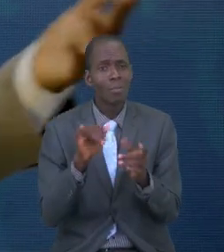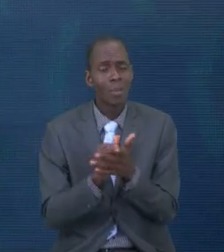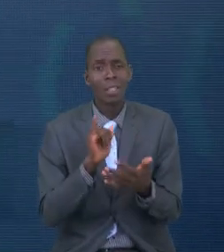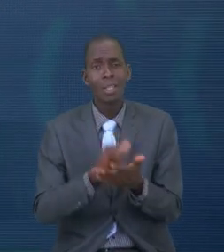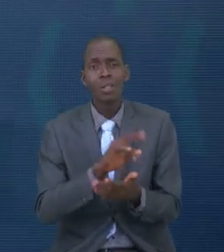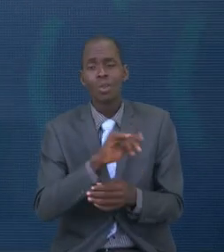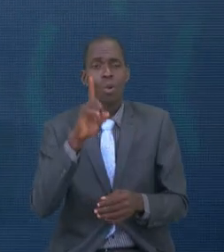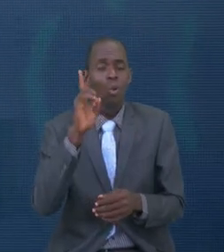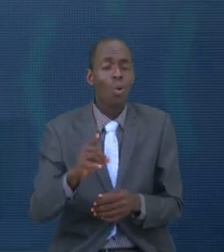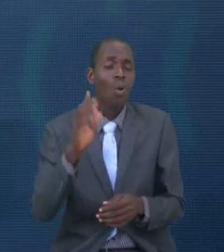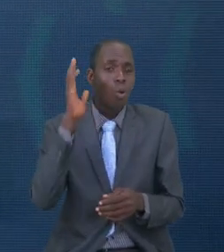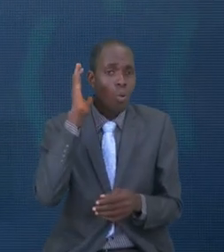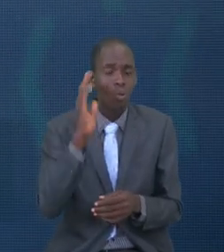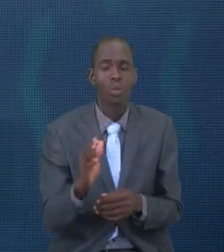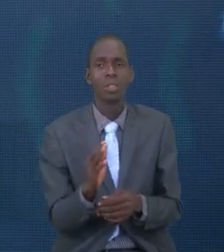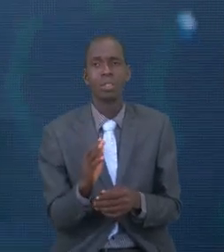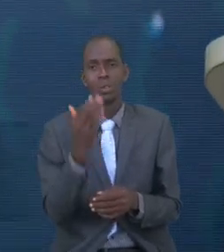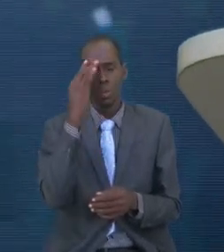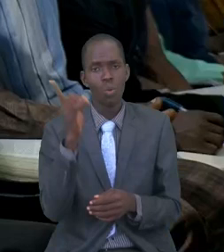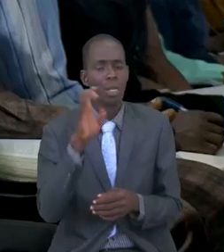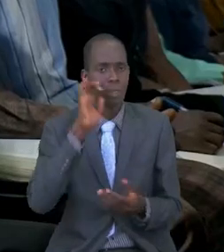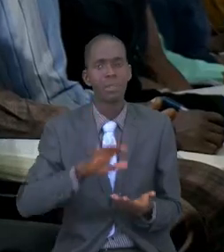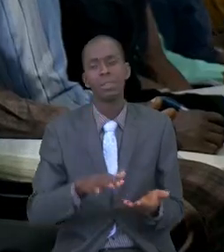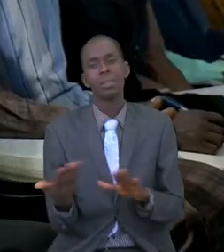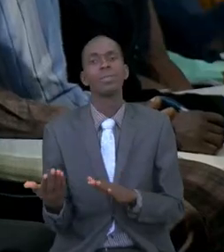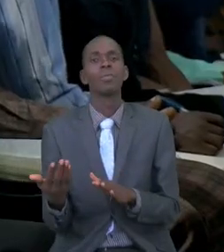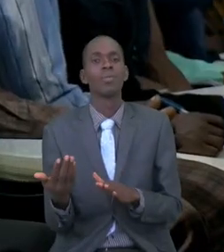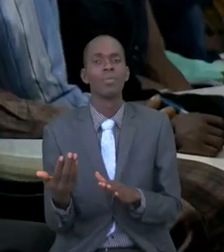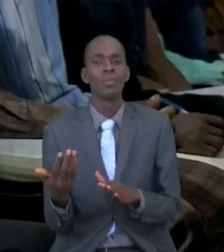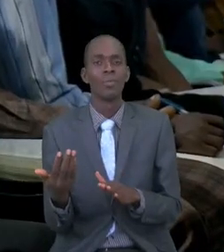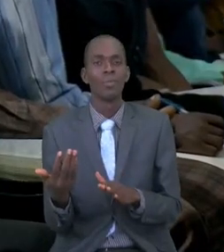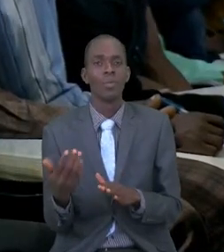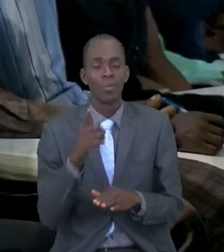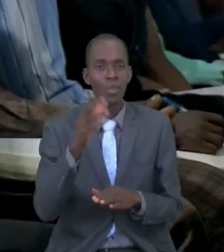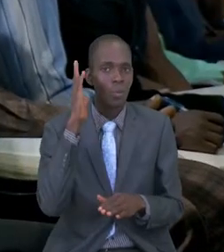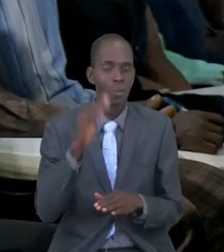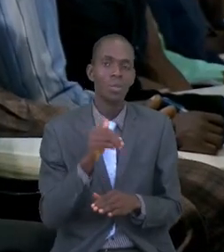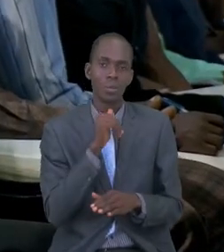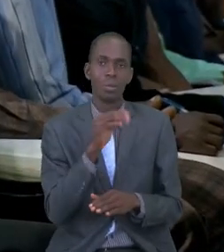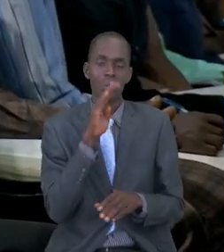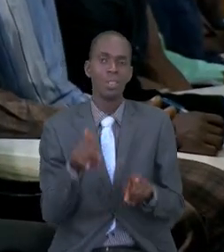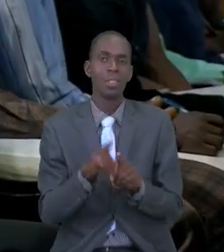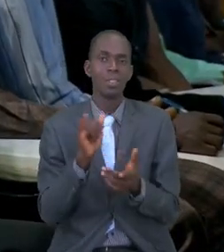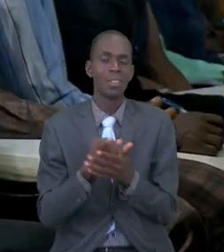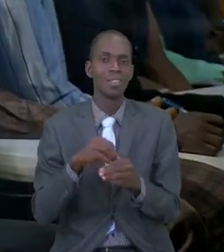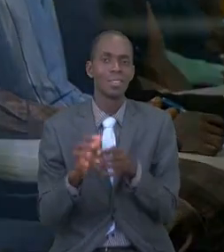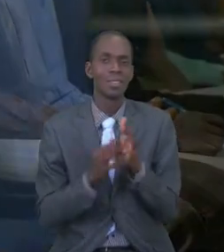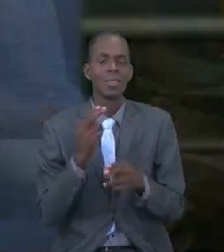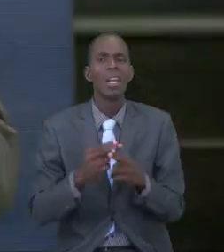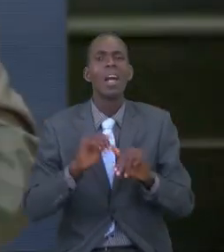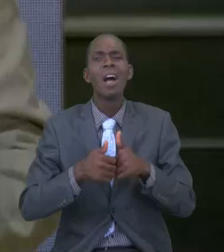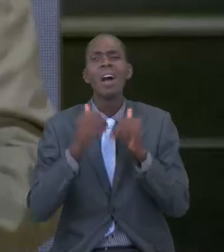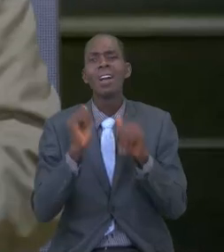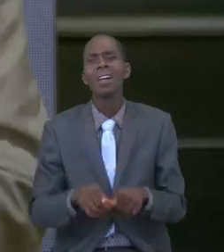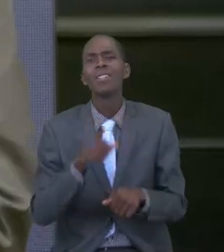even know where he died, it will not happen to you. Yeah. How can you go like that with